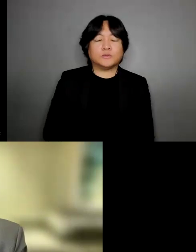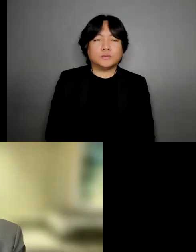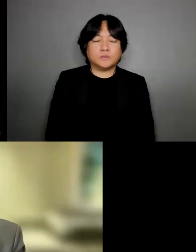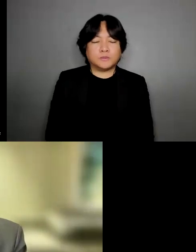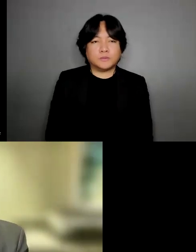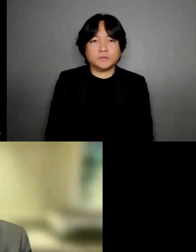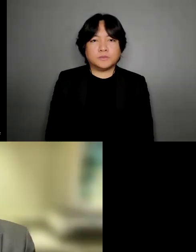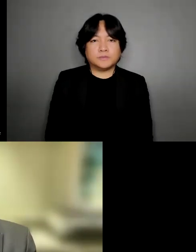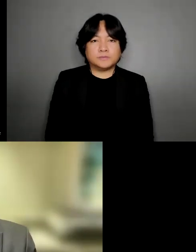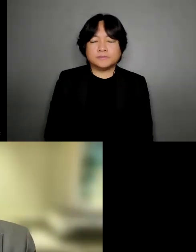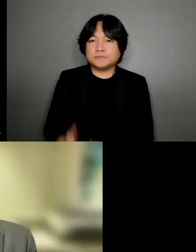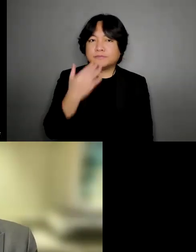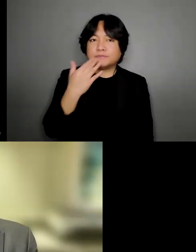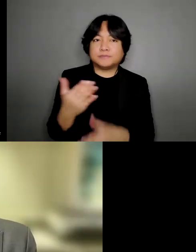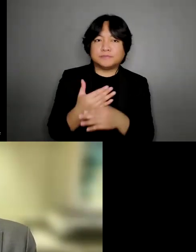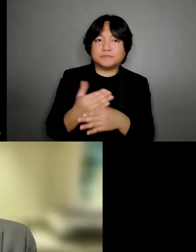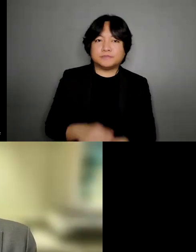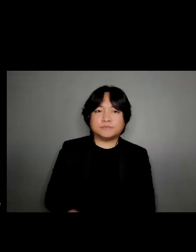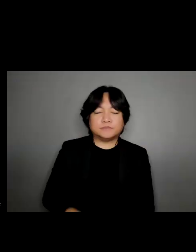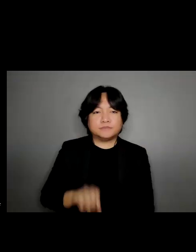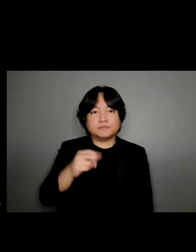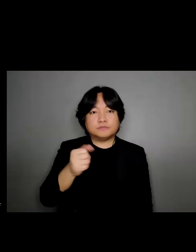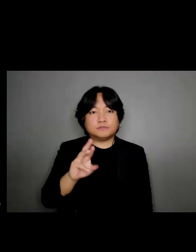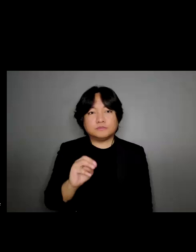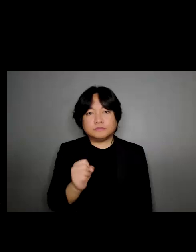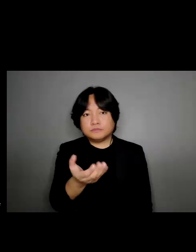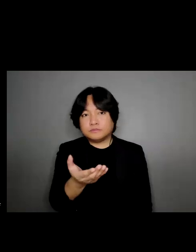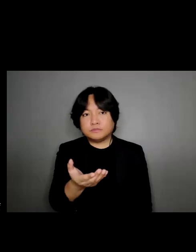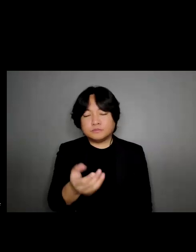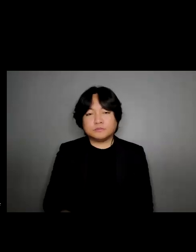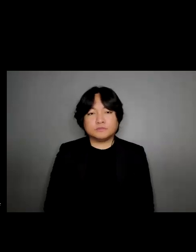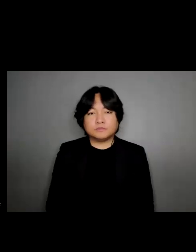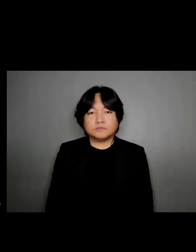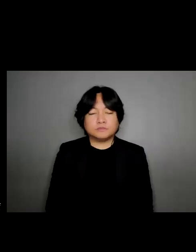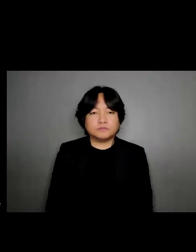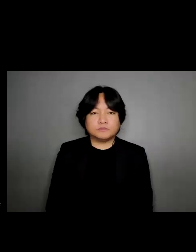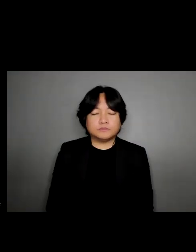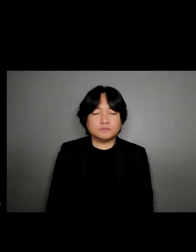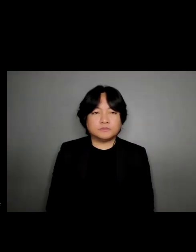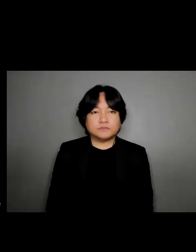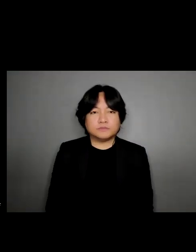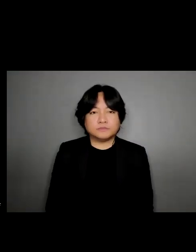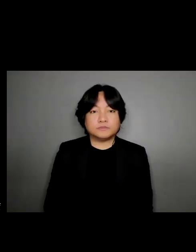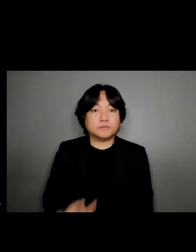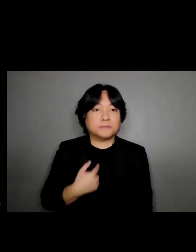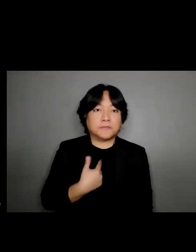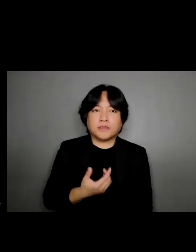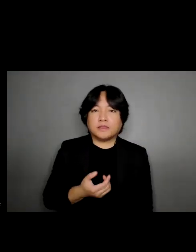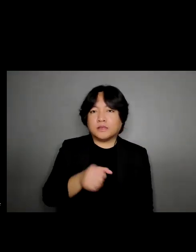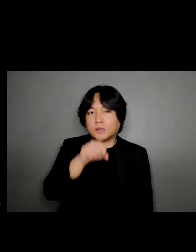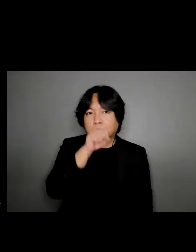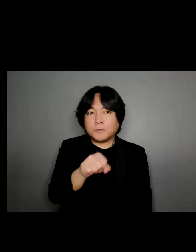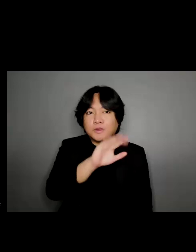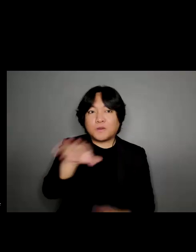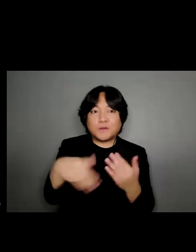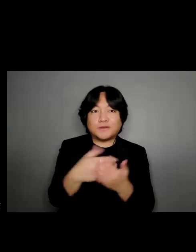Thank you. Thank you for sharing. Charms, would you like to go next? Oh, so I love what everyone else has already said.